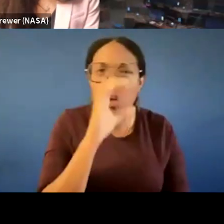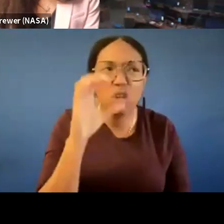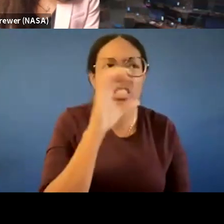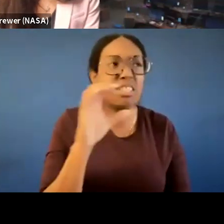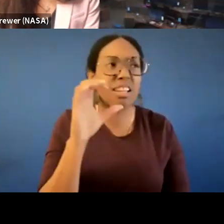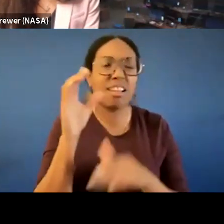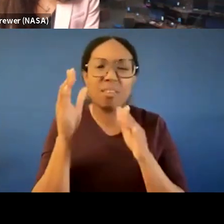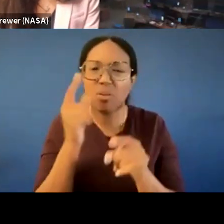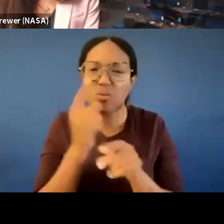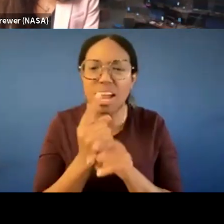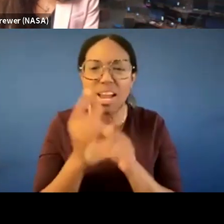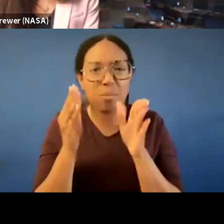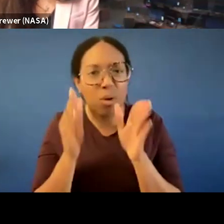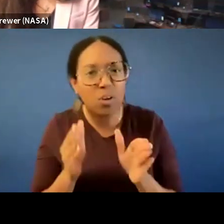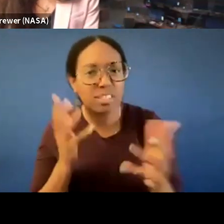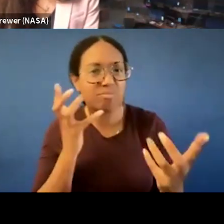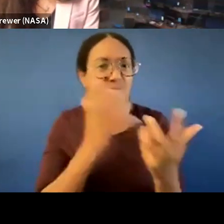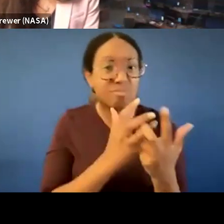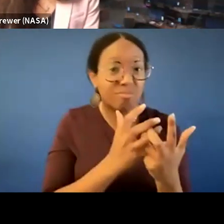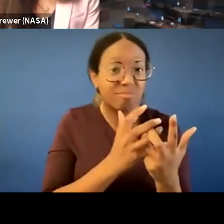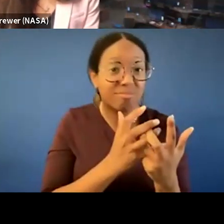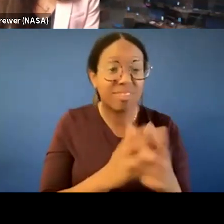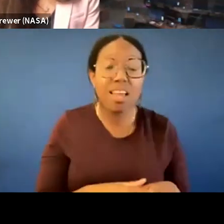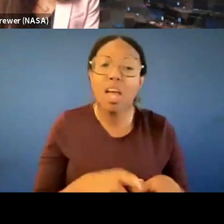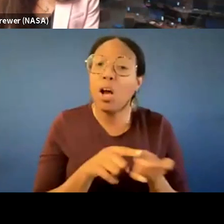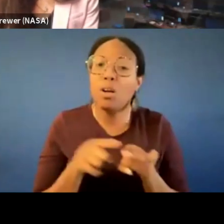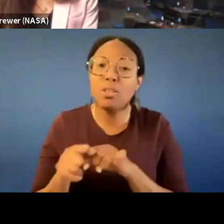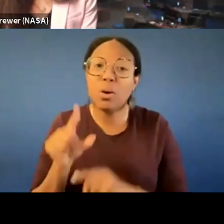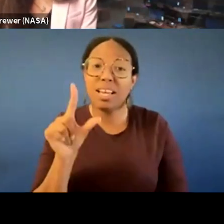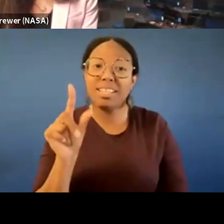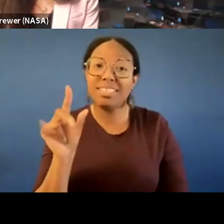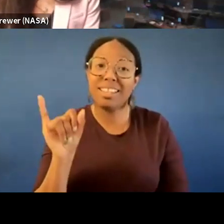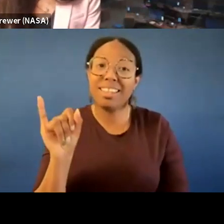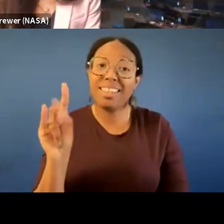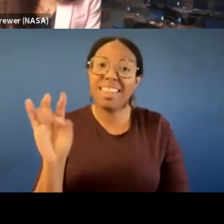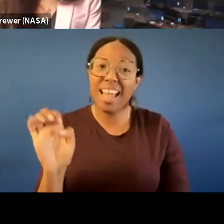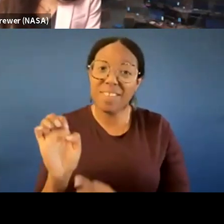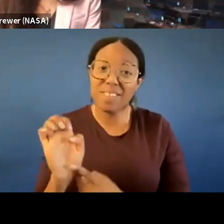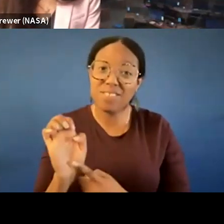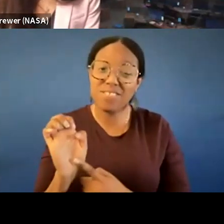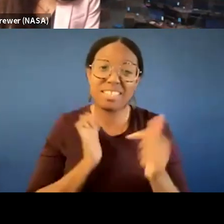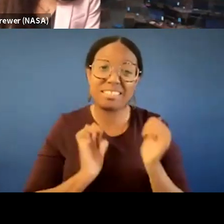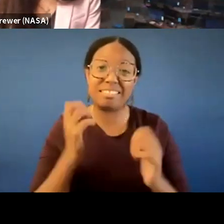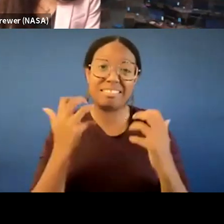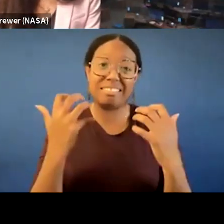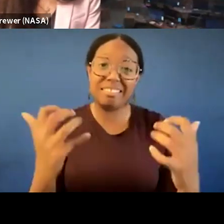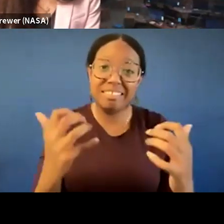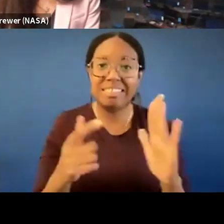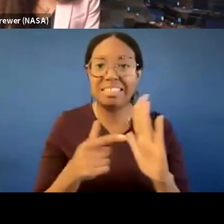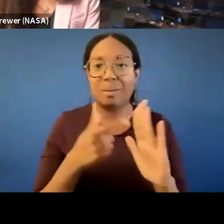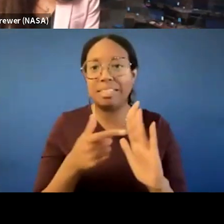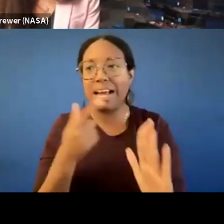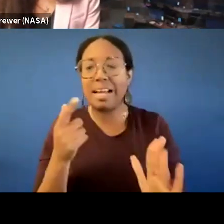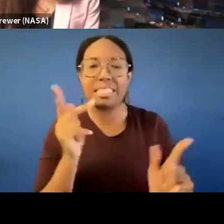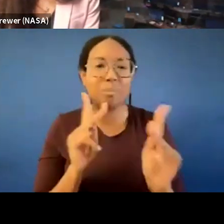And also theater is live. And so, and we are human. And so sometimes people get sick, there, you